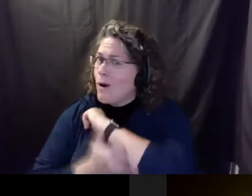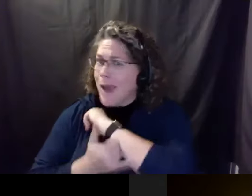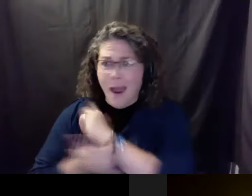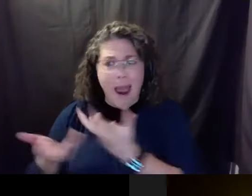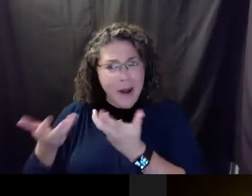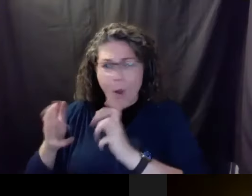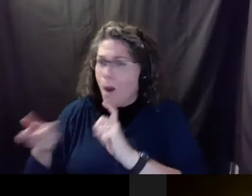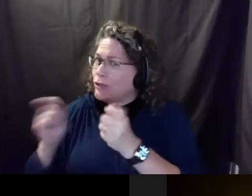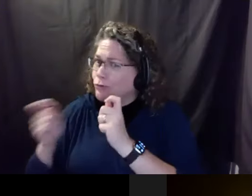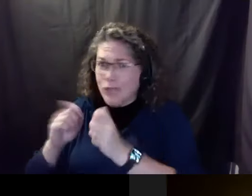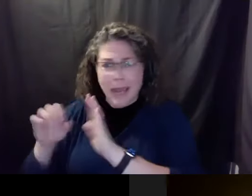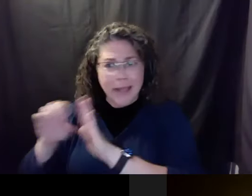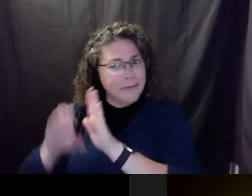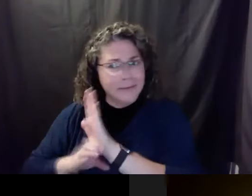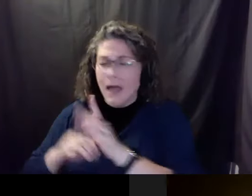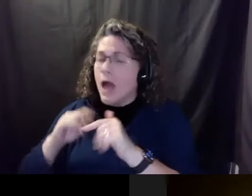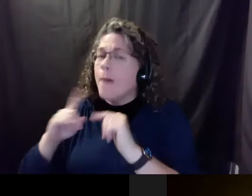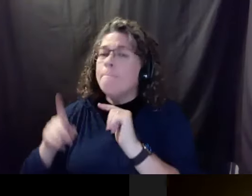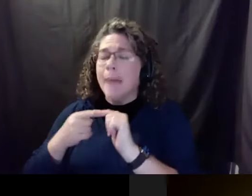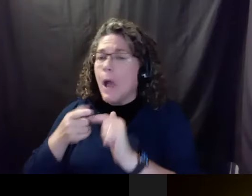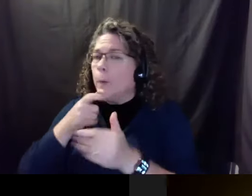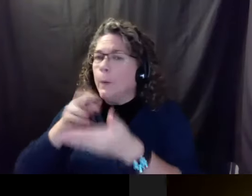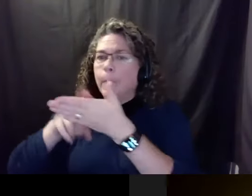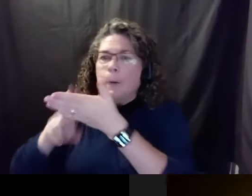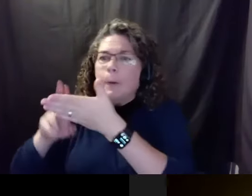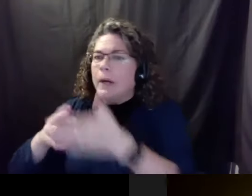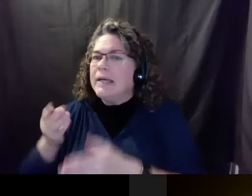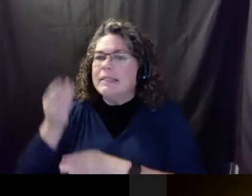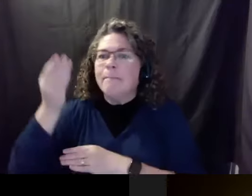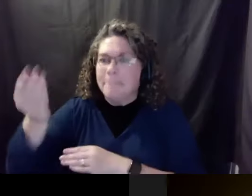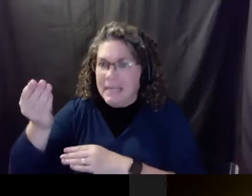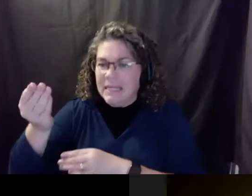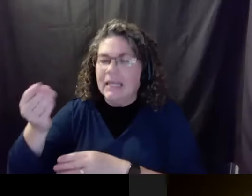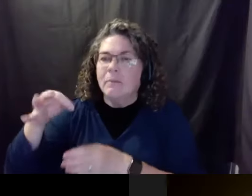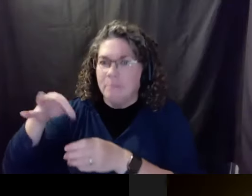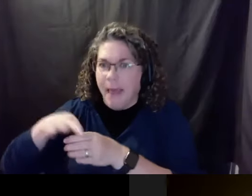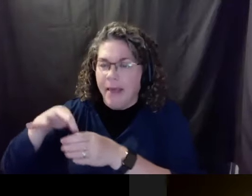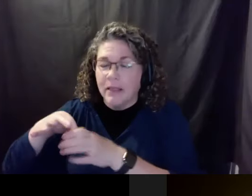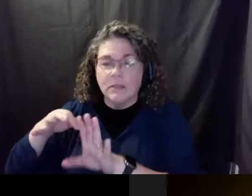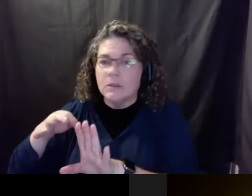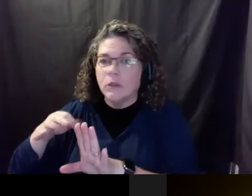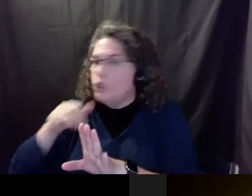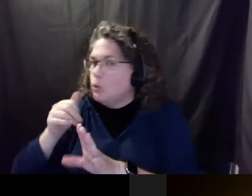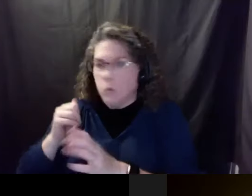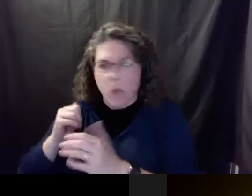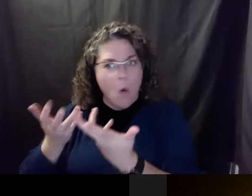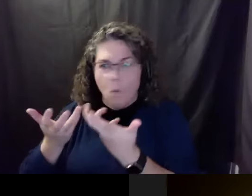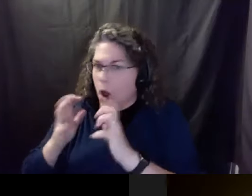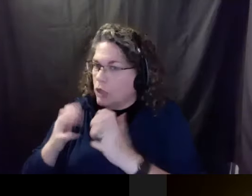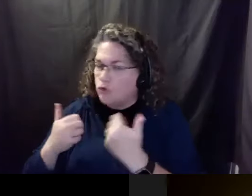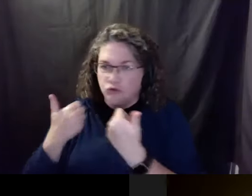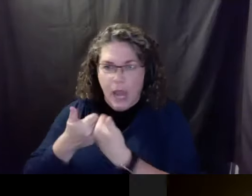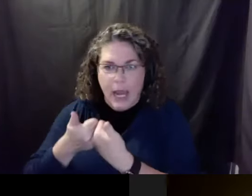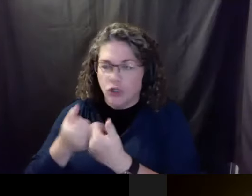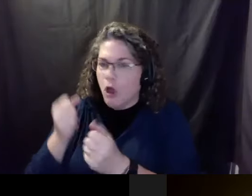the Constitution regarding submission, and you do not challenge any of the approval or